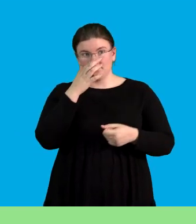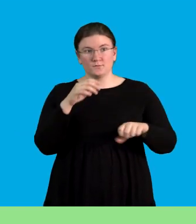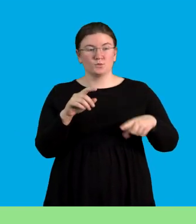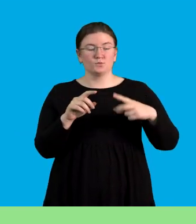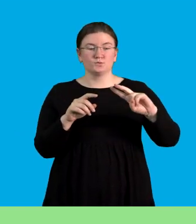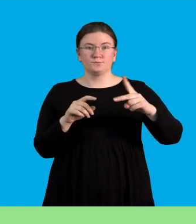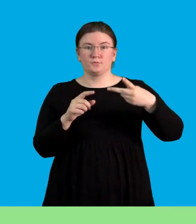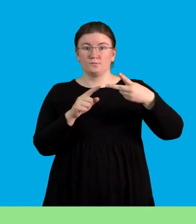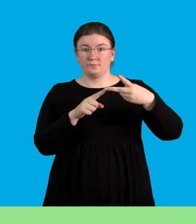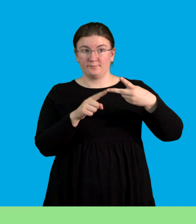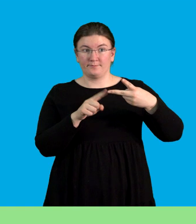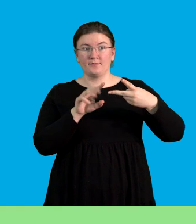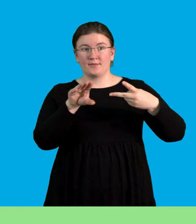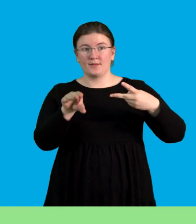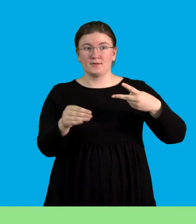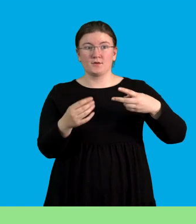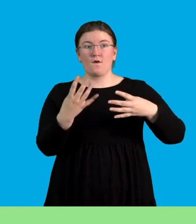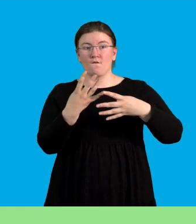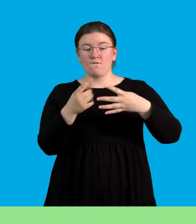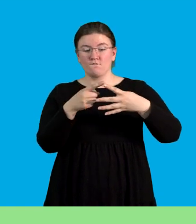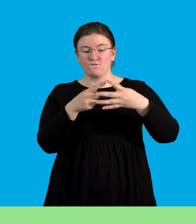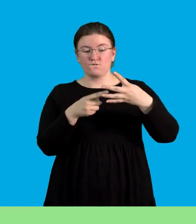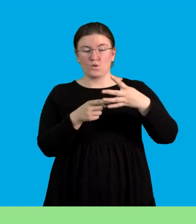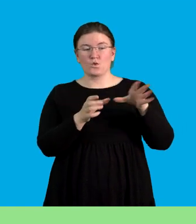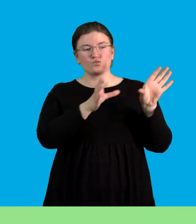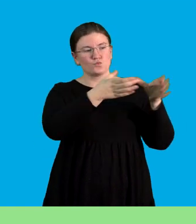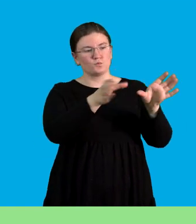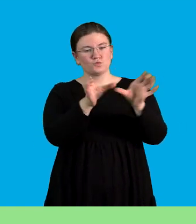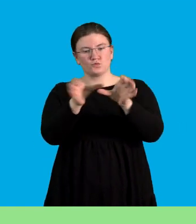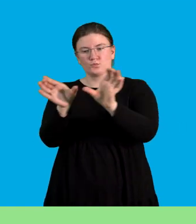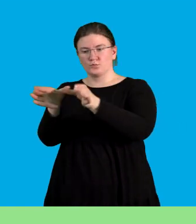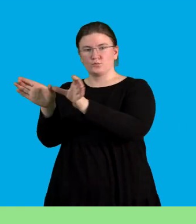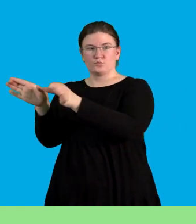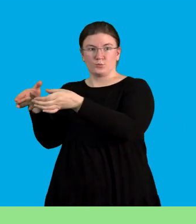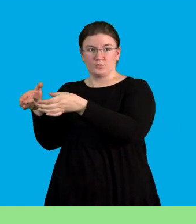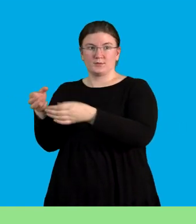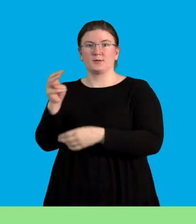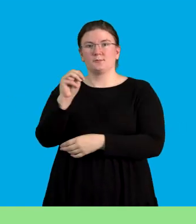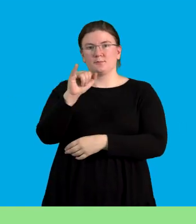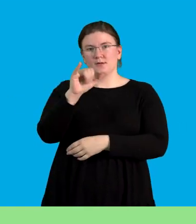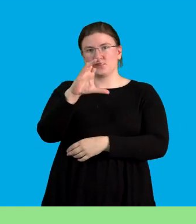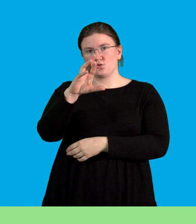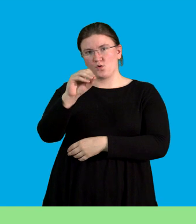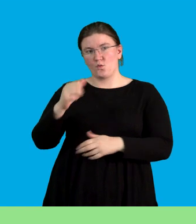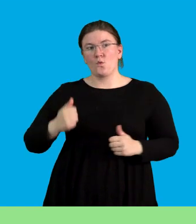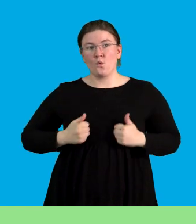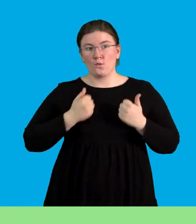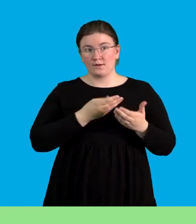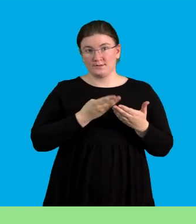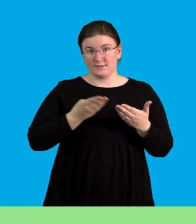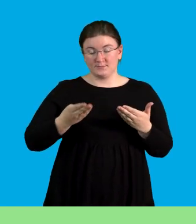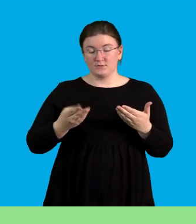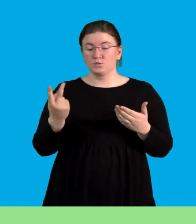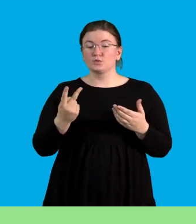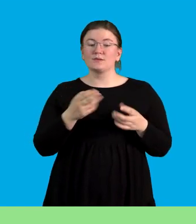Question 2 asks us to name 4 different groups of microorganisms and give a brief description